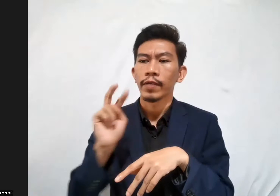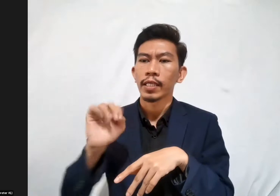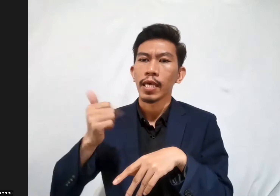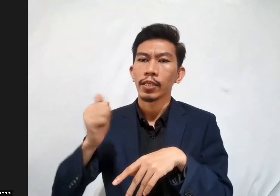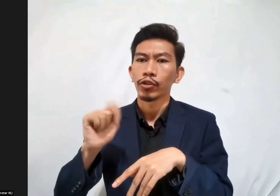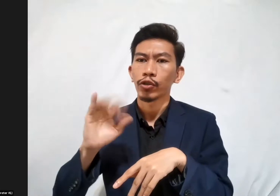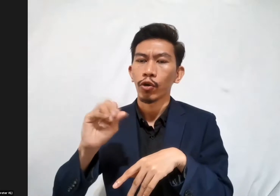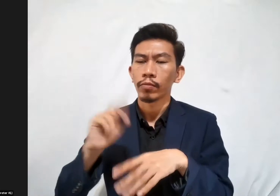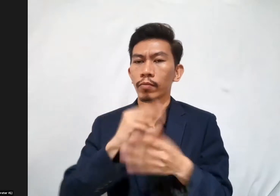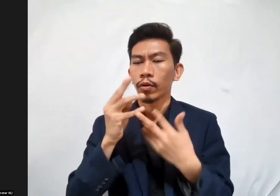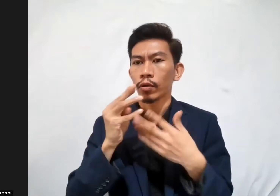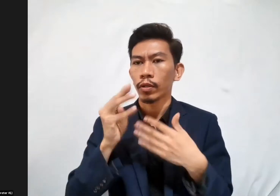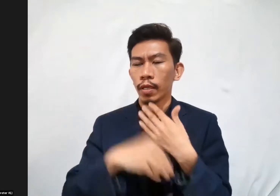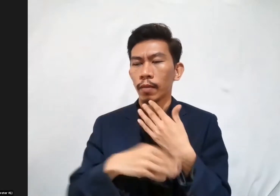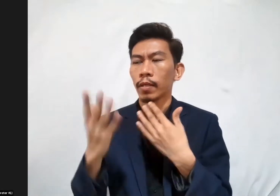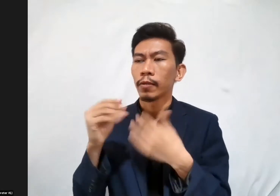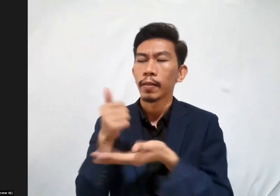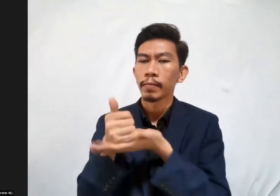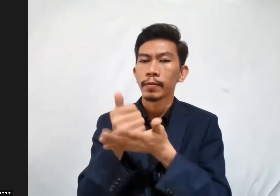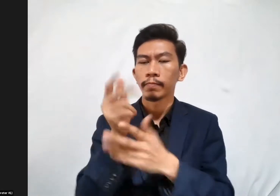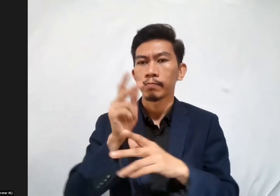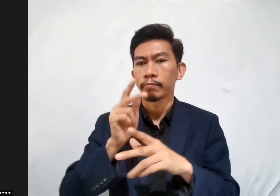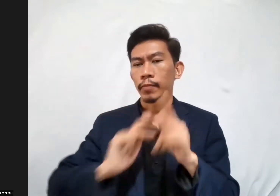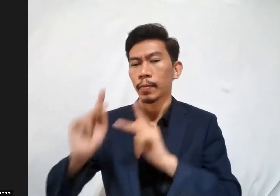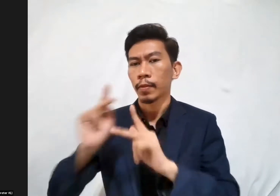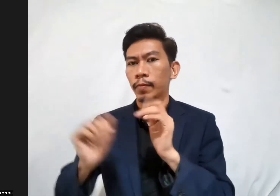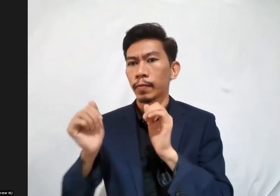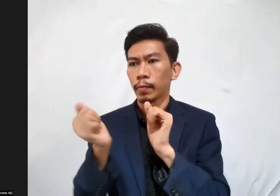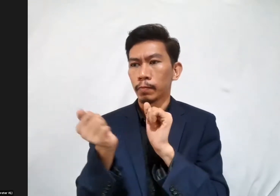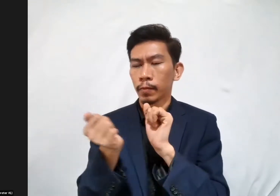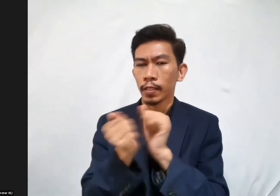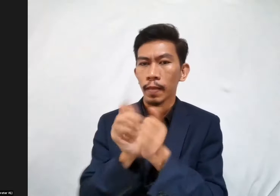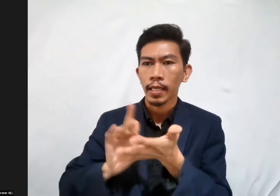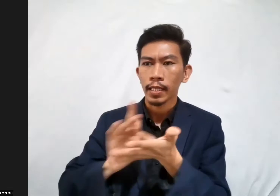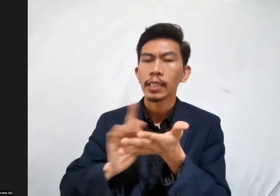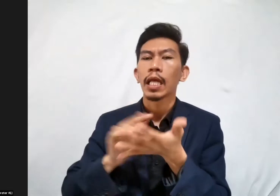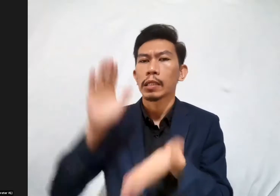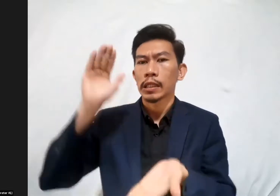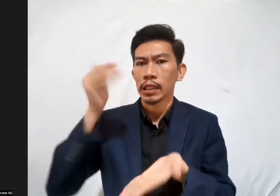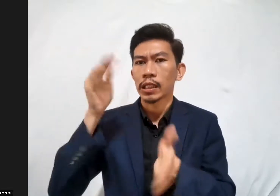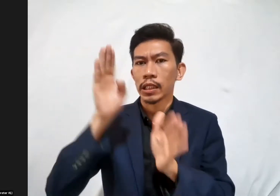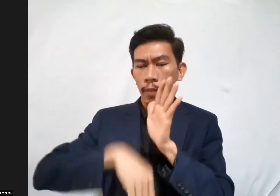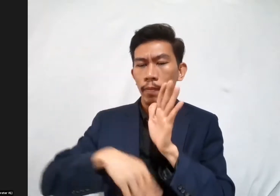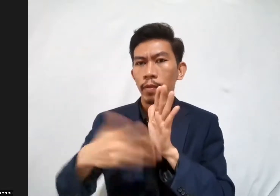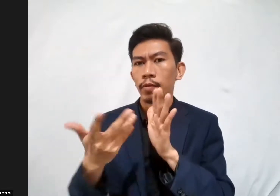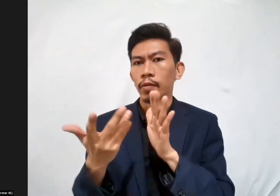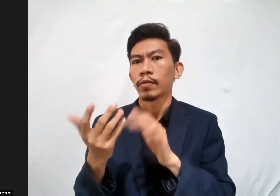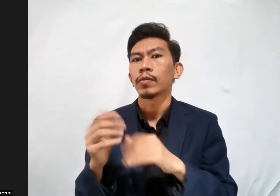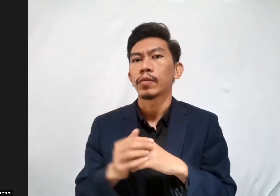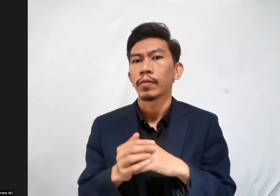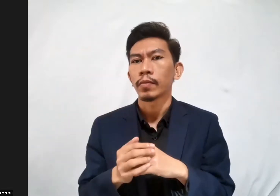patients with medicines that are affordable, meaning to say the ones that we could be able to give money